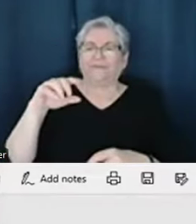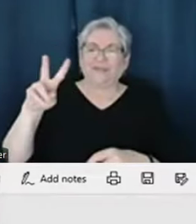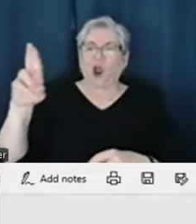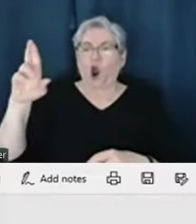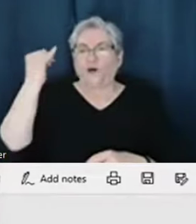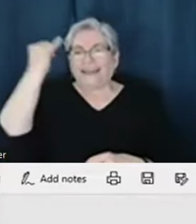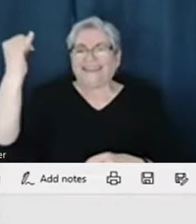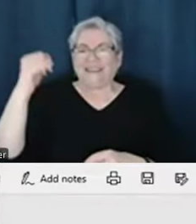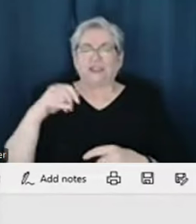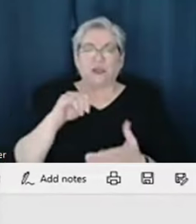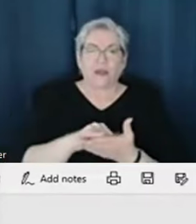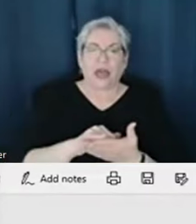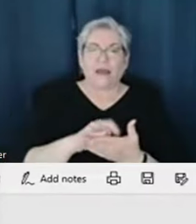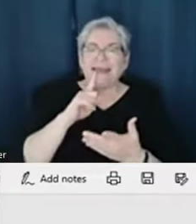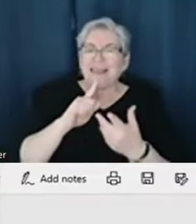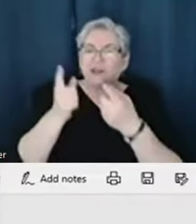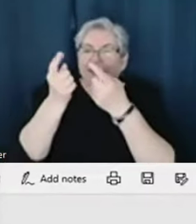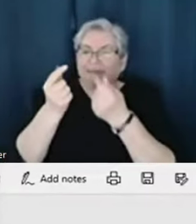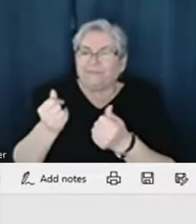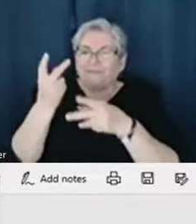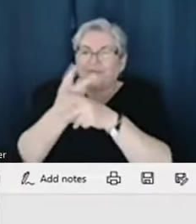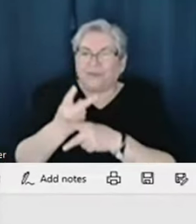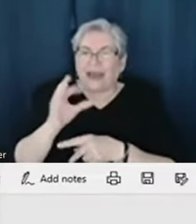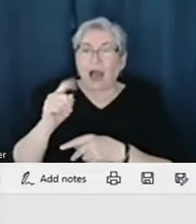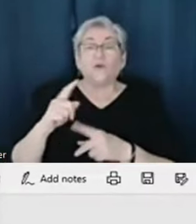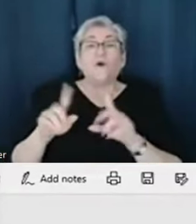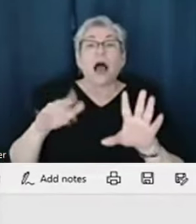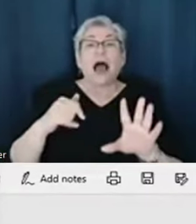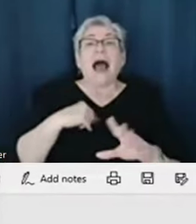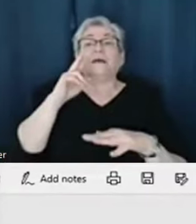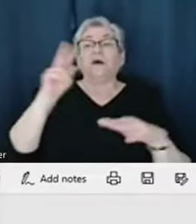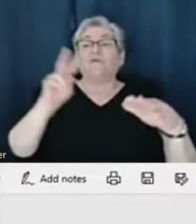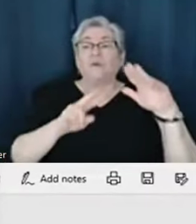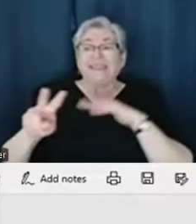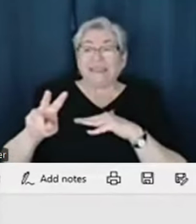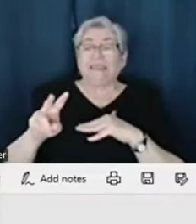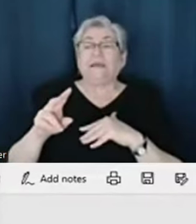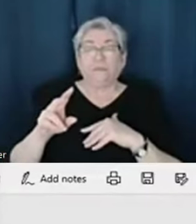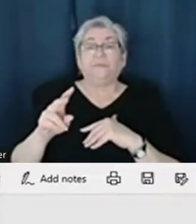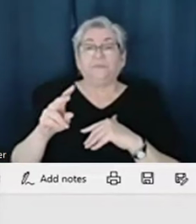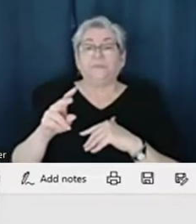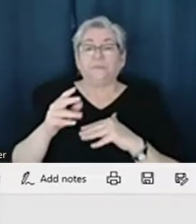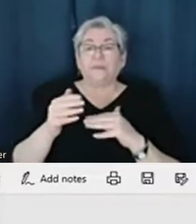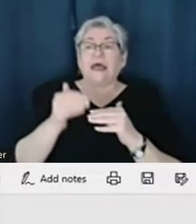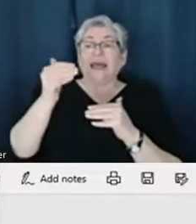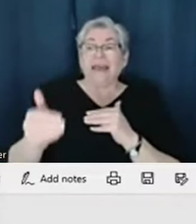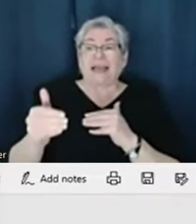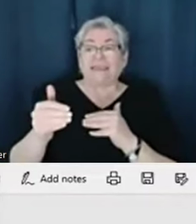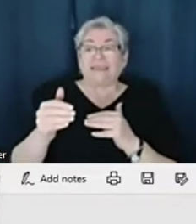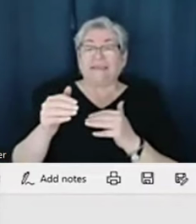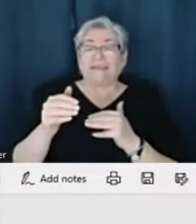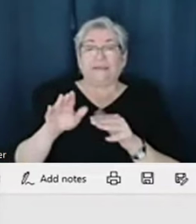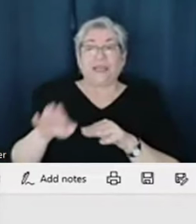be fleshed out. And so I foresee an important next step for us would be to